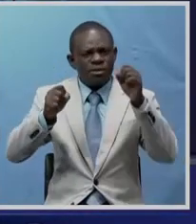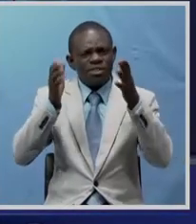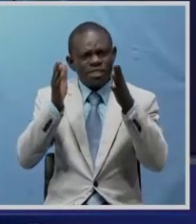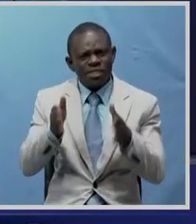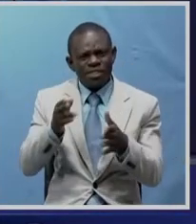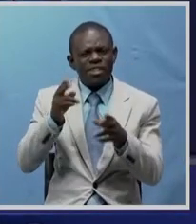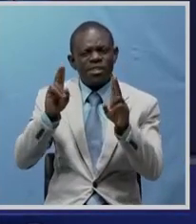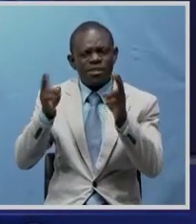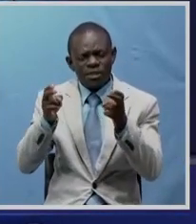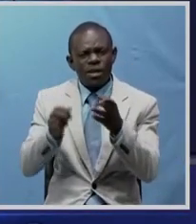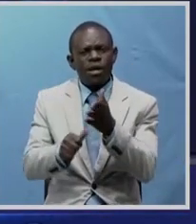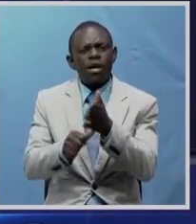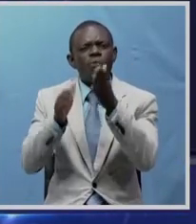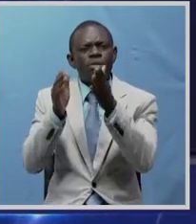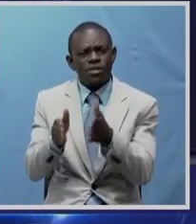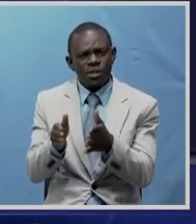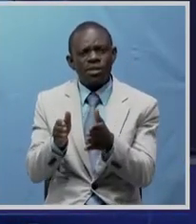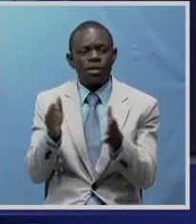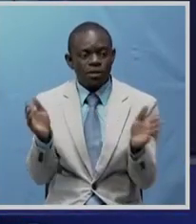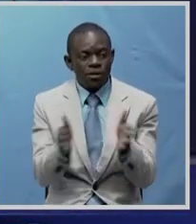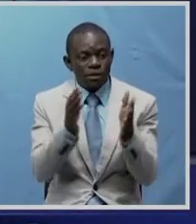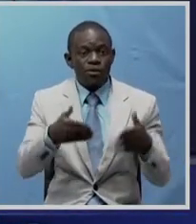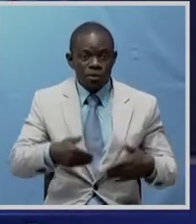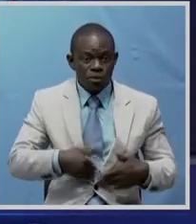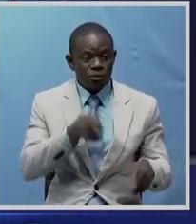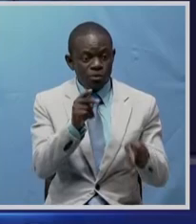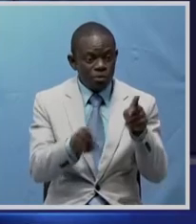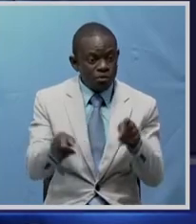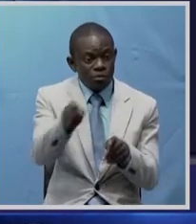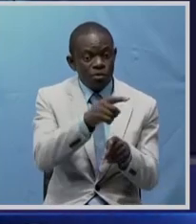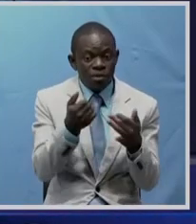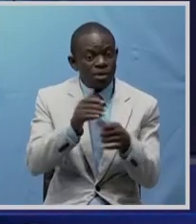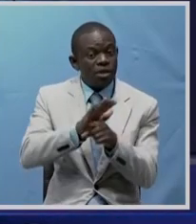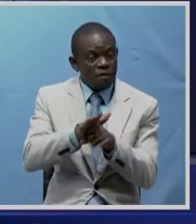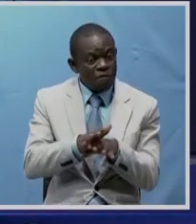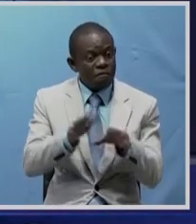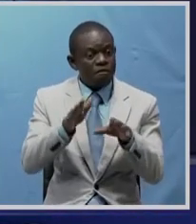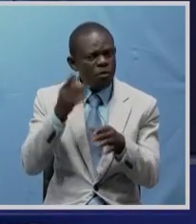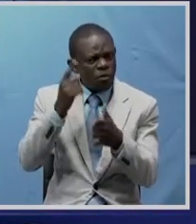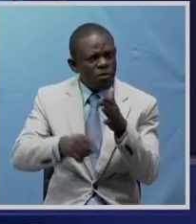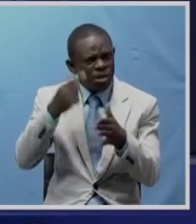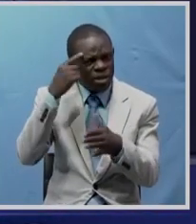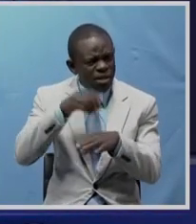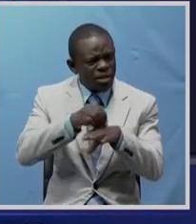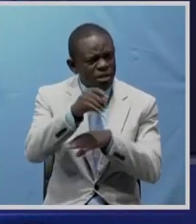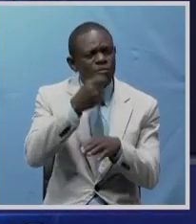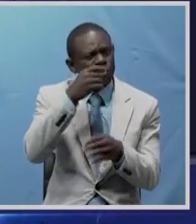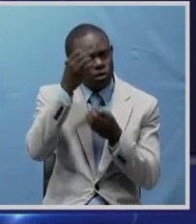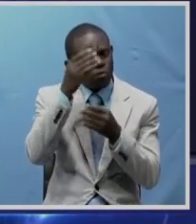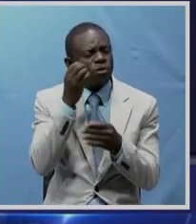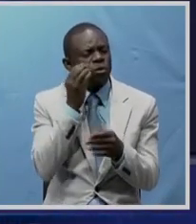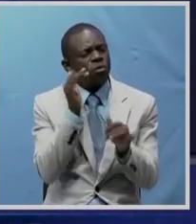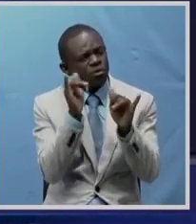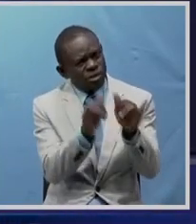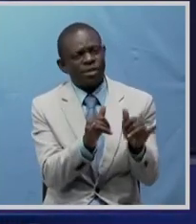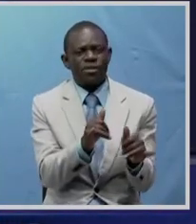guidelines, especially to stay at home. Leader of the poets, Martin Simuchembo, says most youths are finding it hard to stay